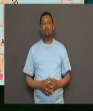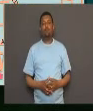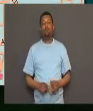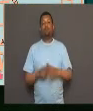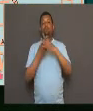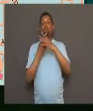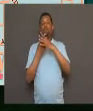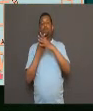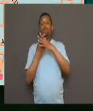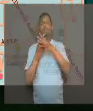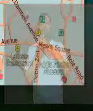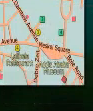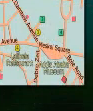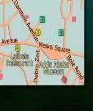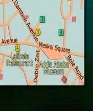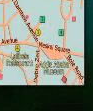Begin.